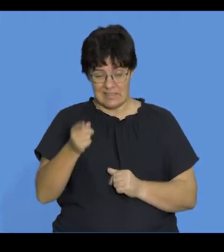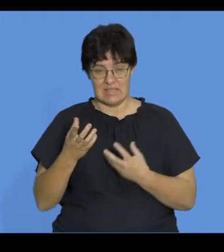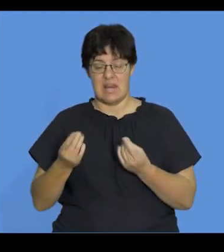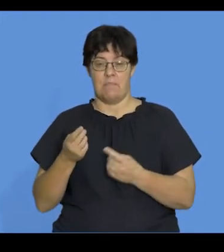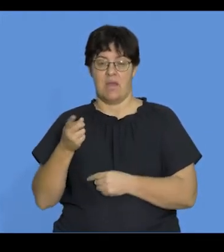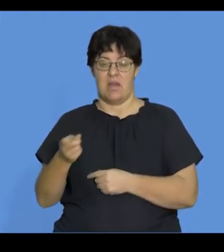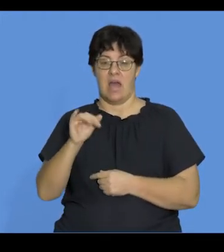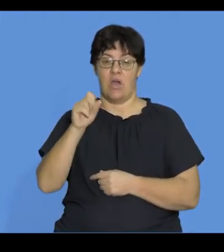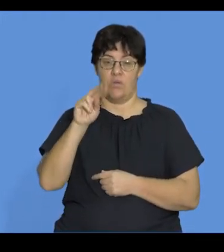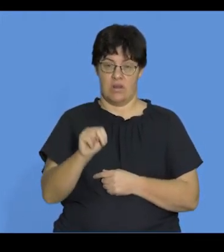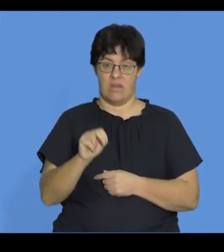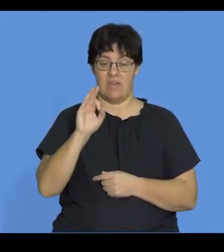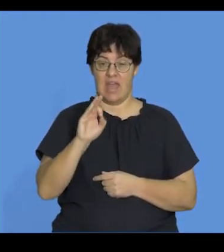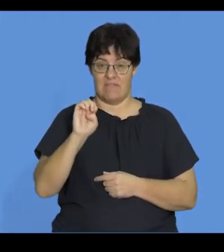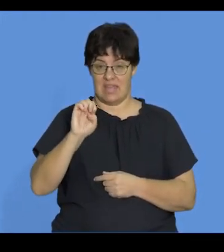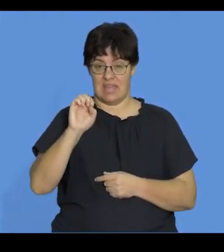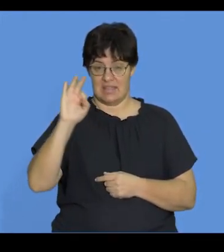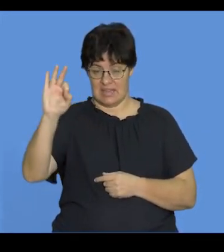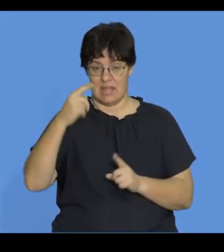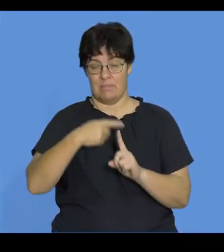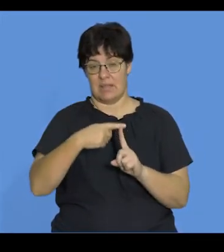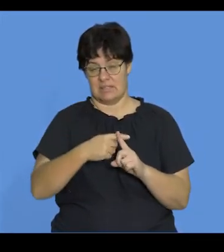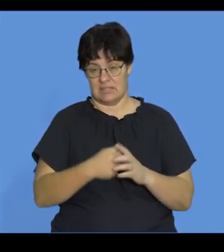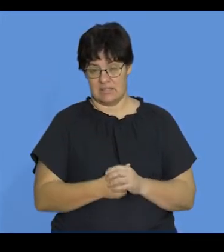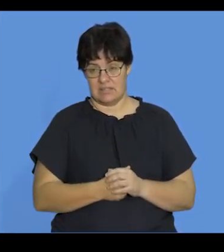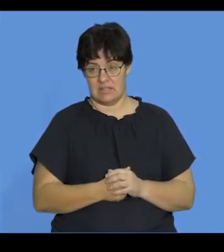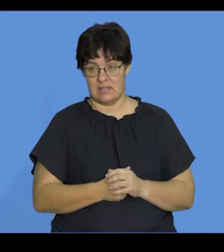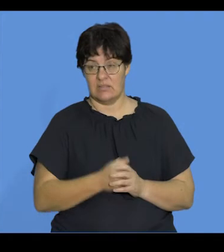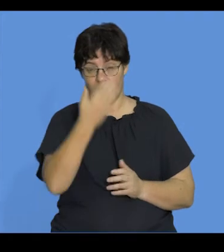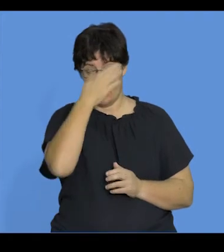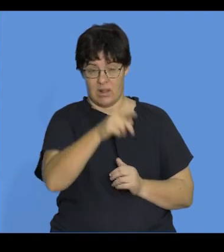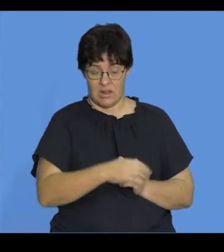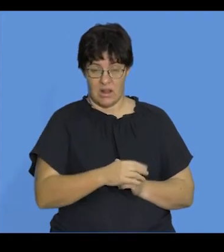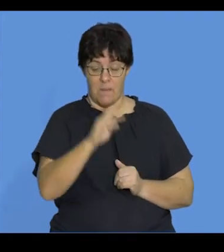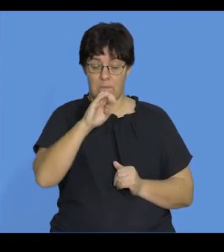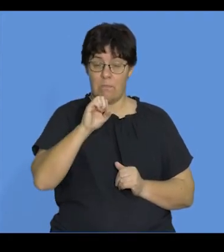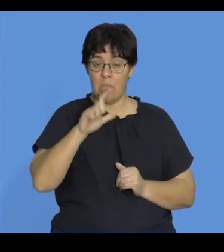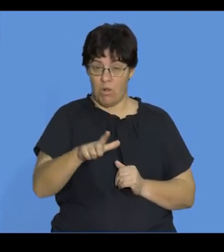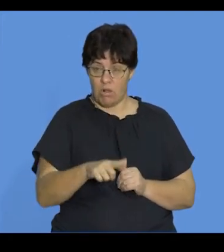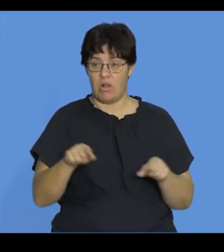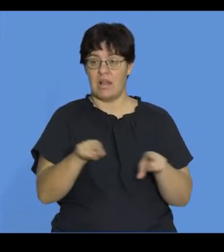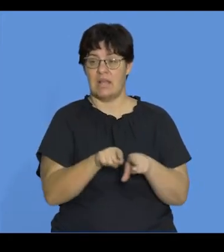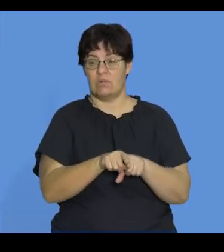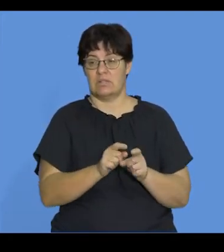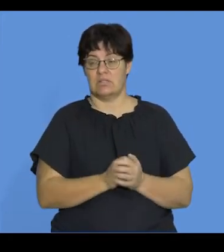this is the actual number of ions of Fe3 plus, okay? But then we know that number of